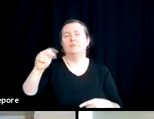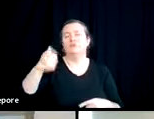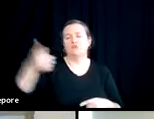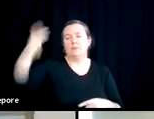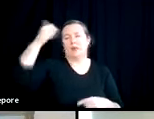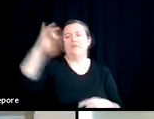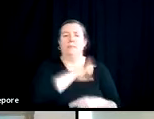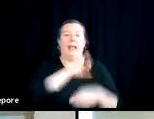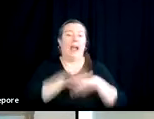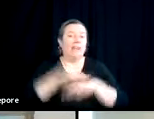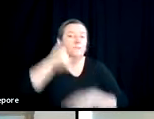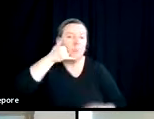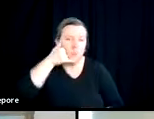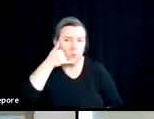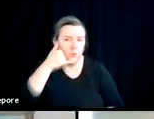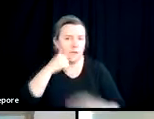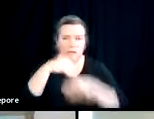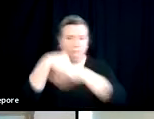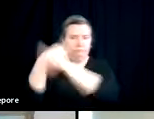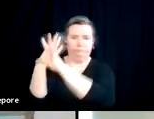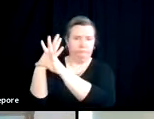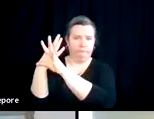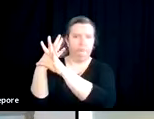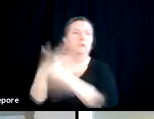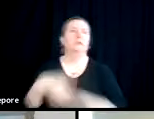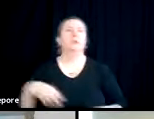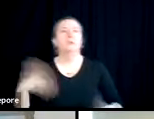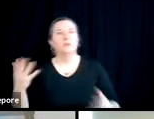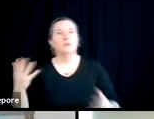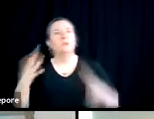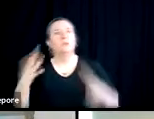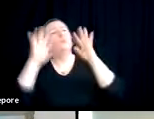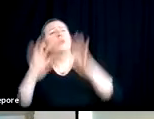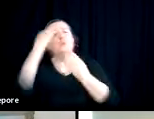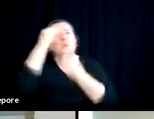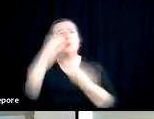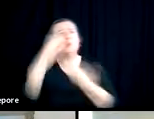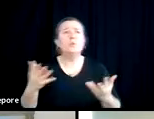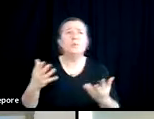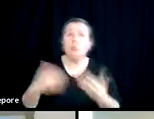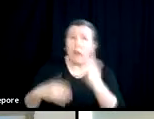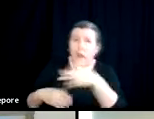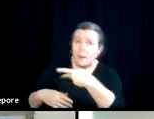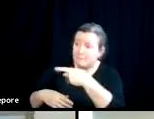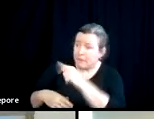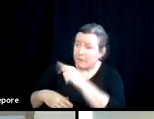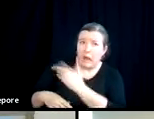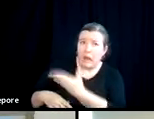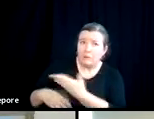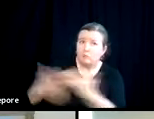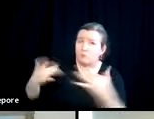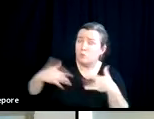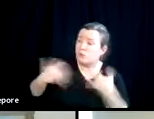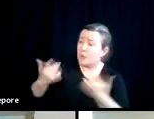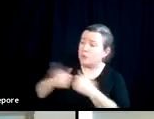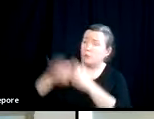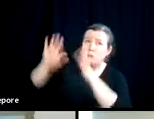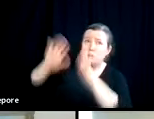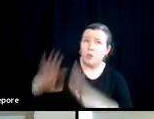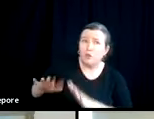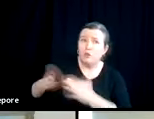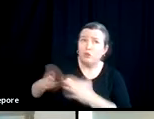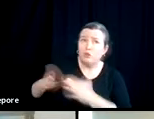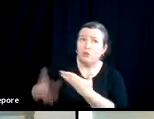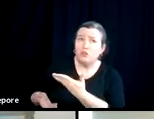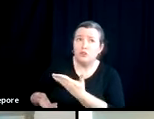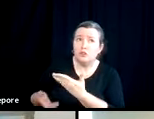weather patterns right before us. Pat, anything you've got on weather, either of these two developments coming